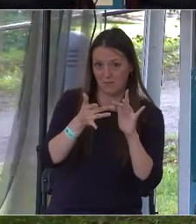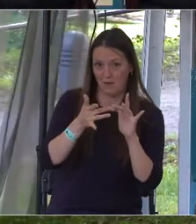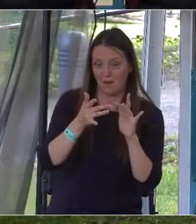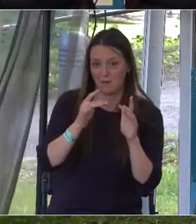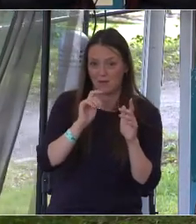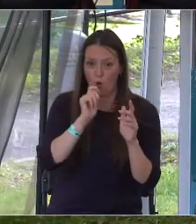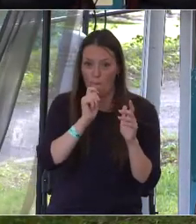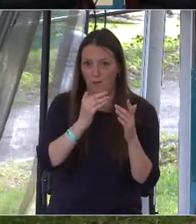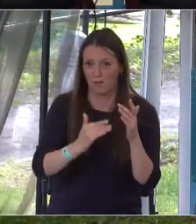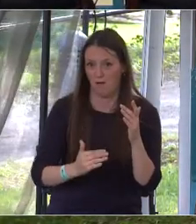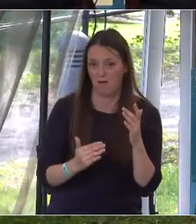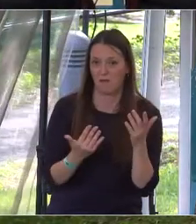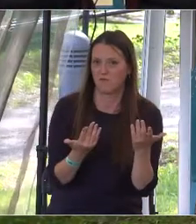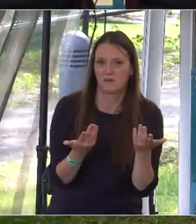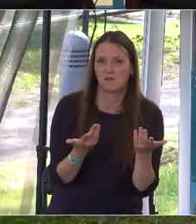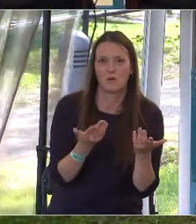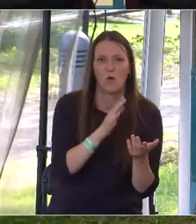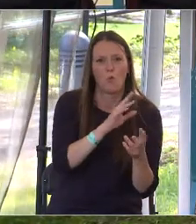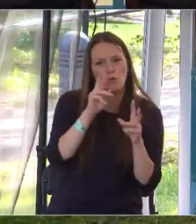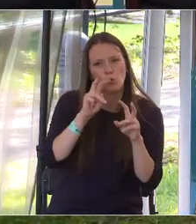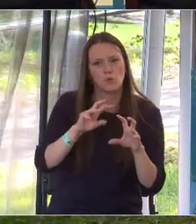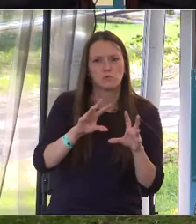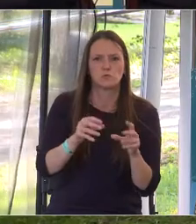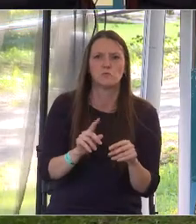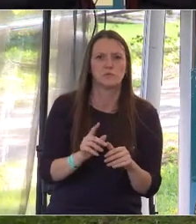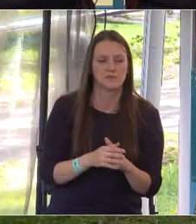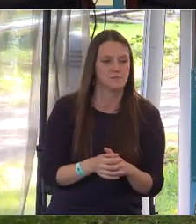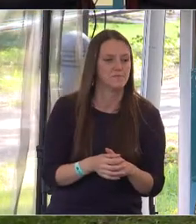What is it that you are focusing on in your